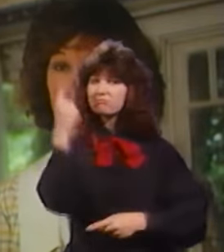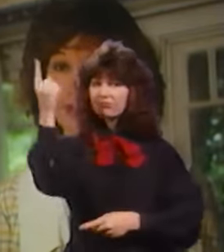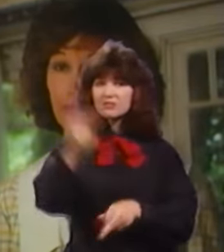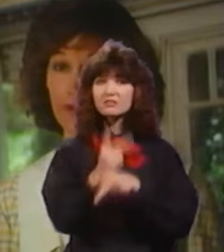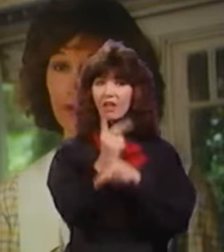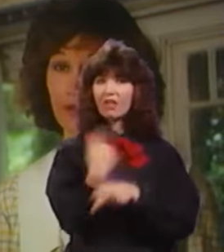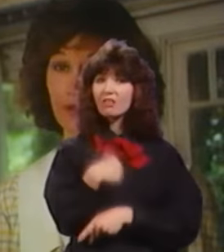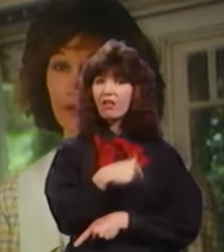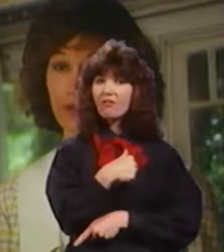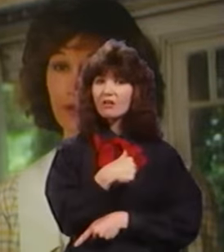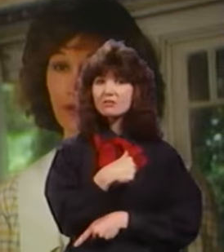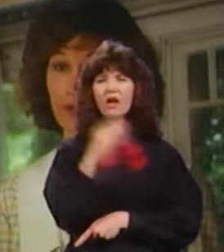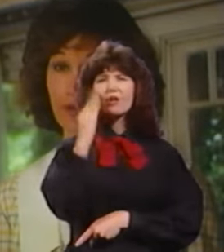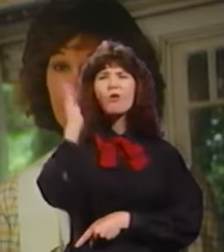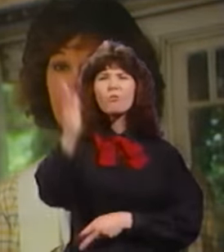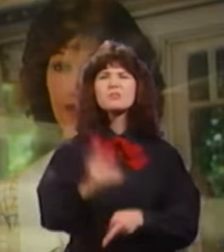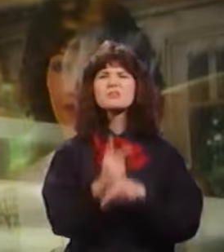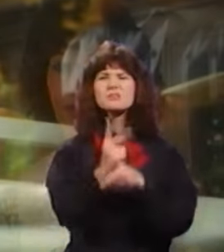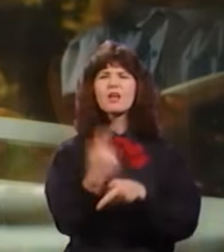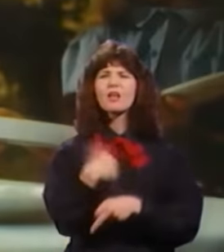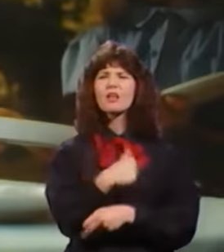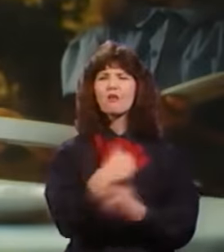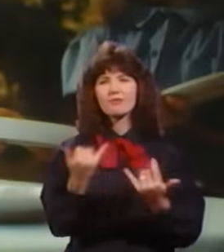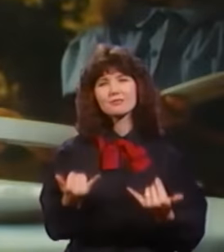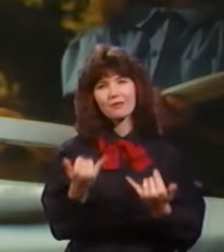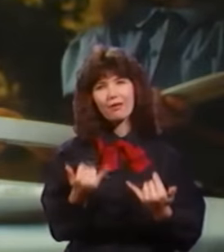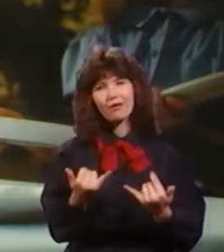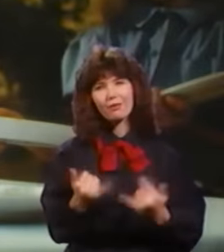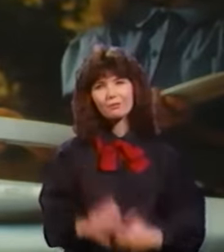sure He'll take care of us now.